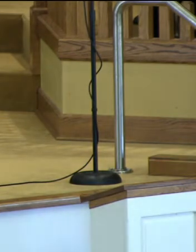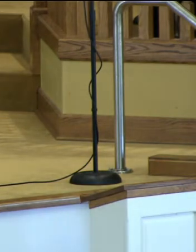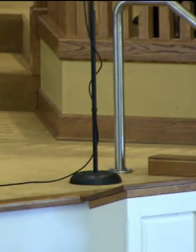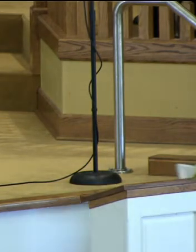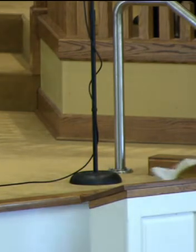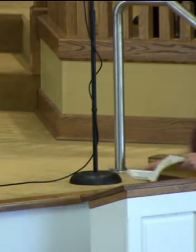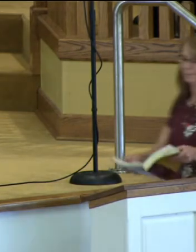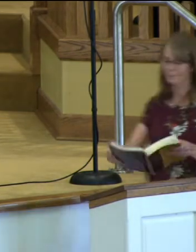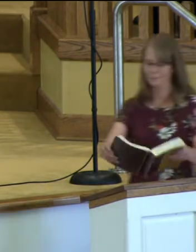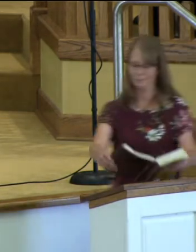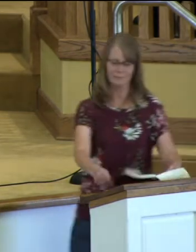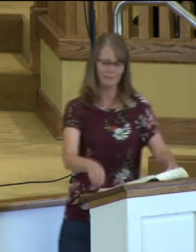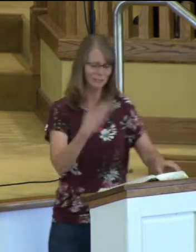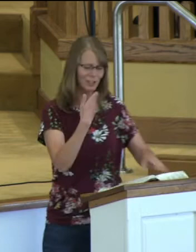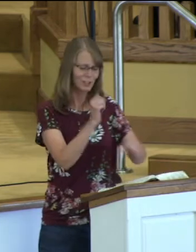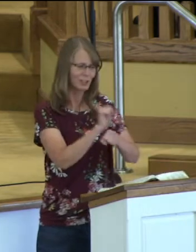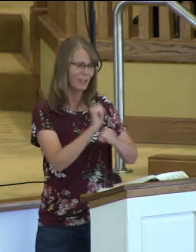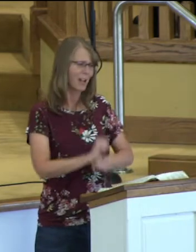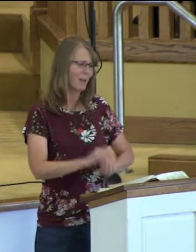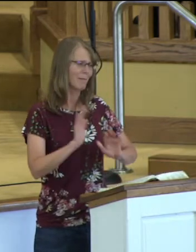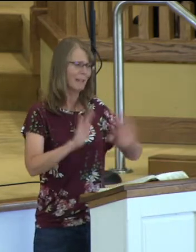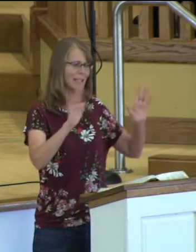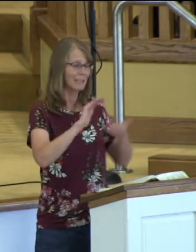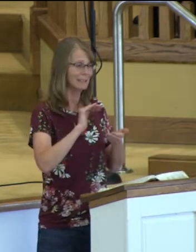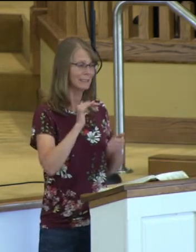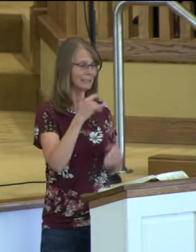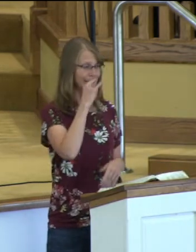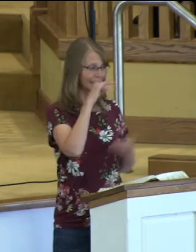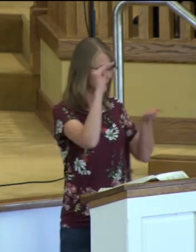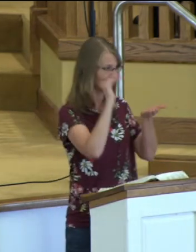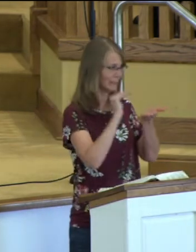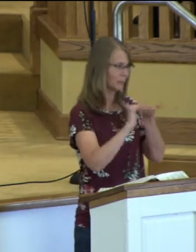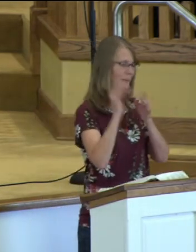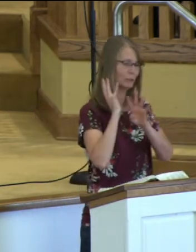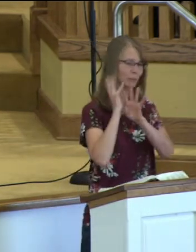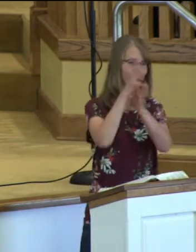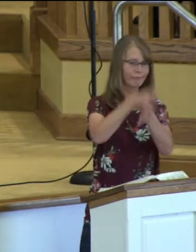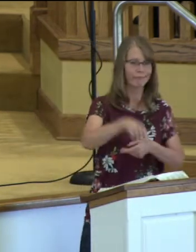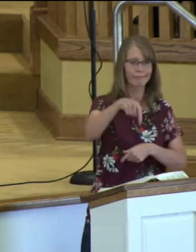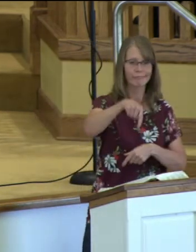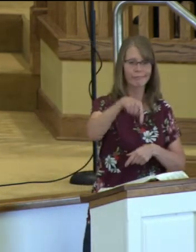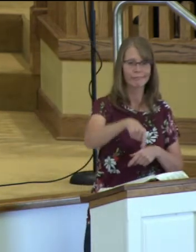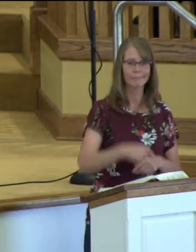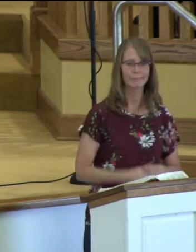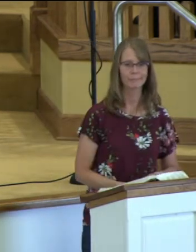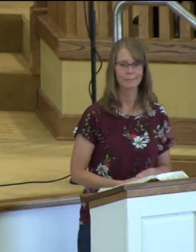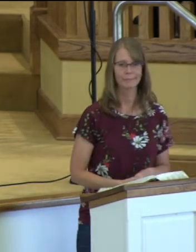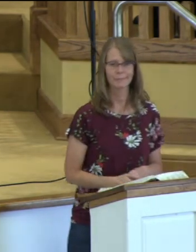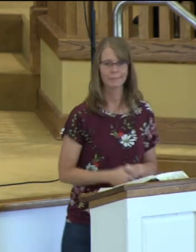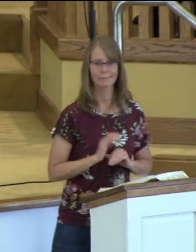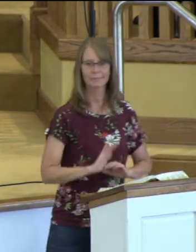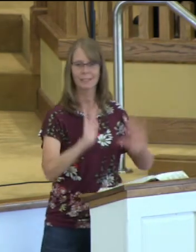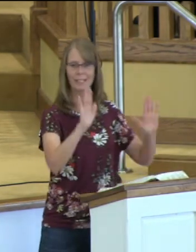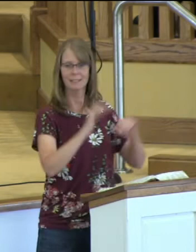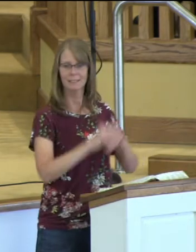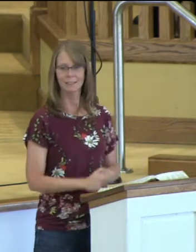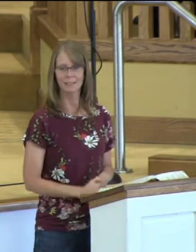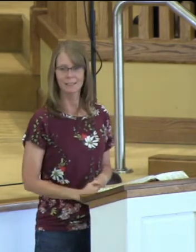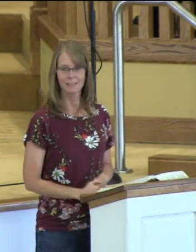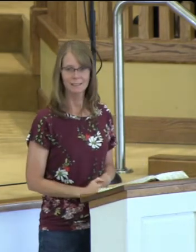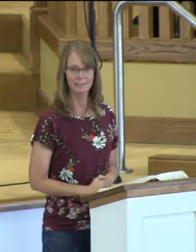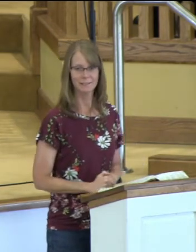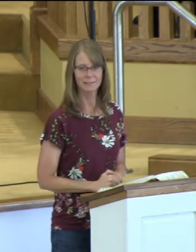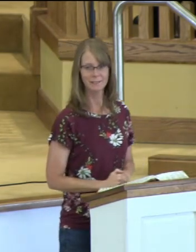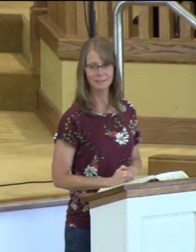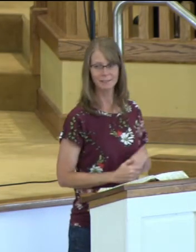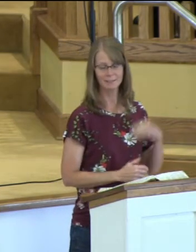Oh, great job. Fantastic. Kids, you can be dismissed. That's fantastic. Excellent.